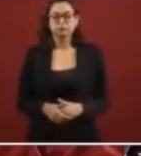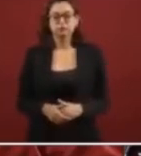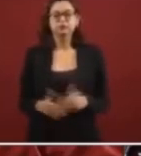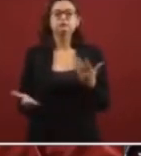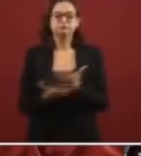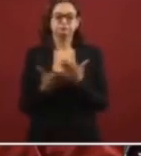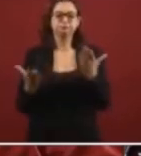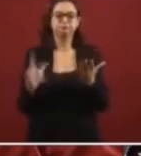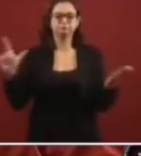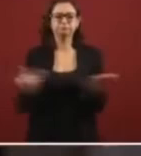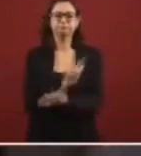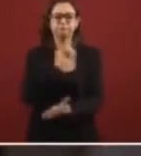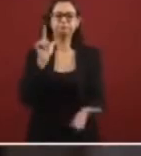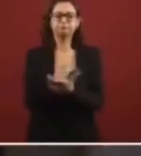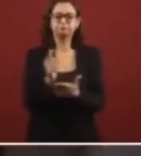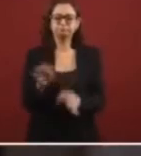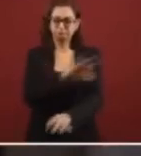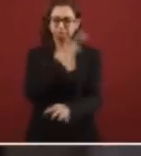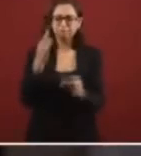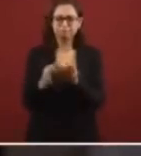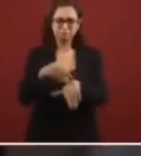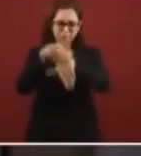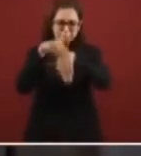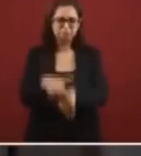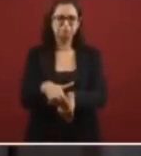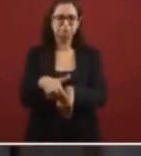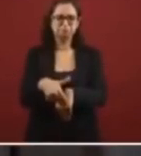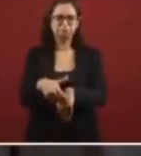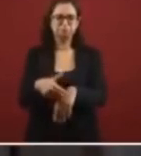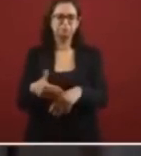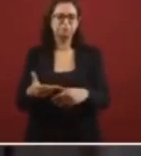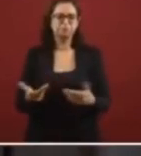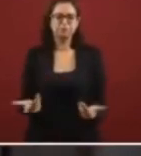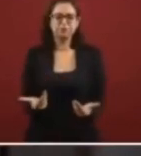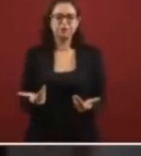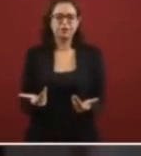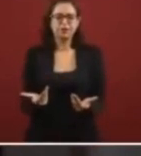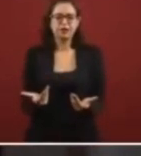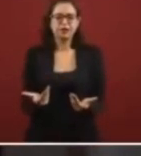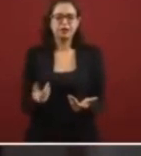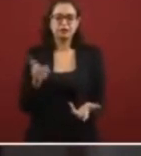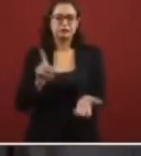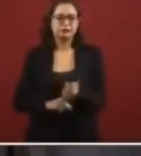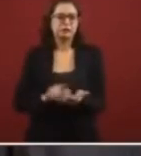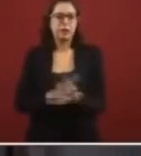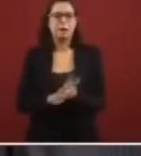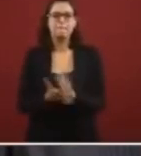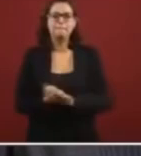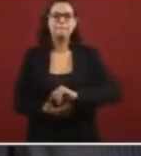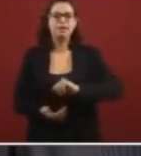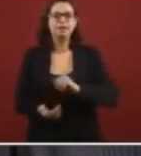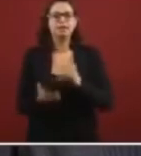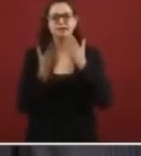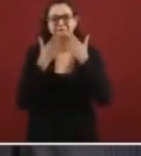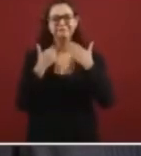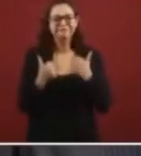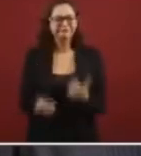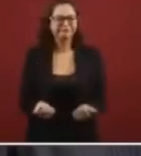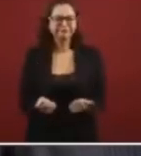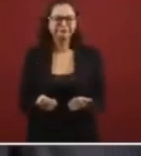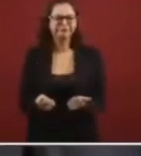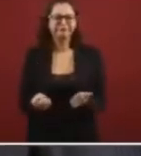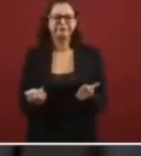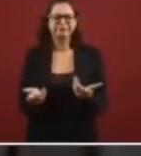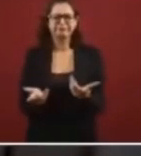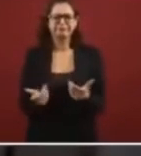ley. We are applying the law. Ya no hay influyentismo. There is no influentialism. Ya no